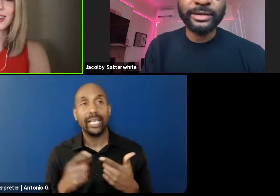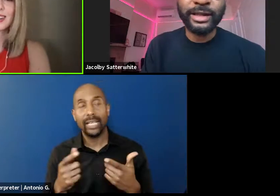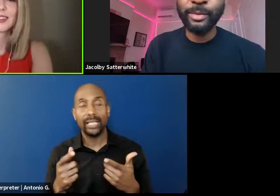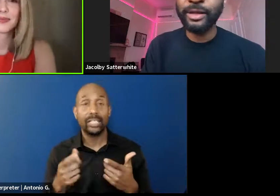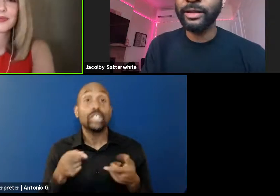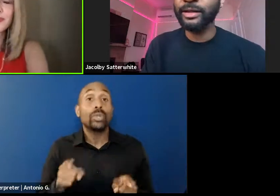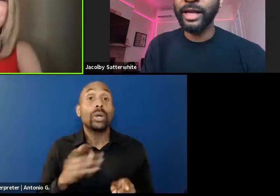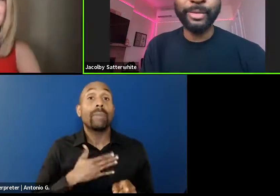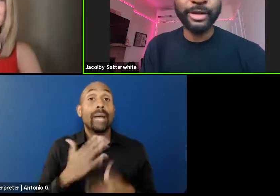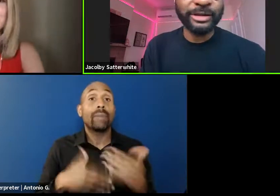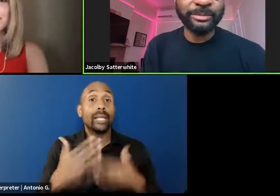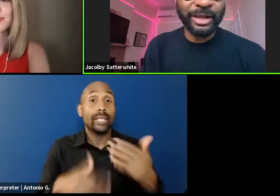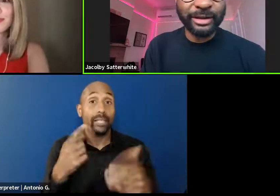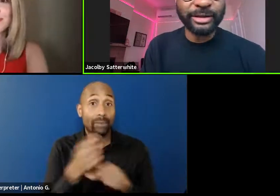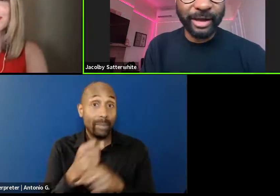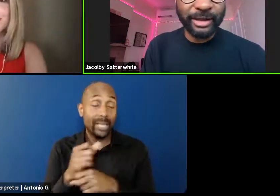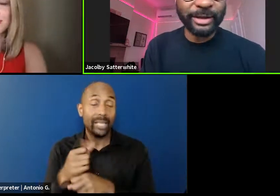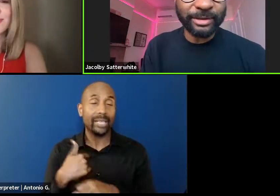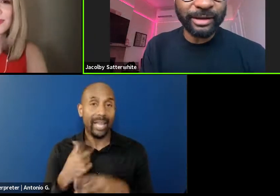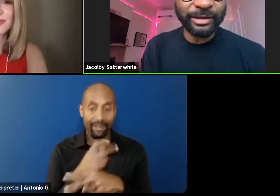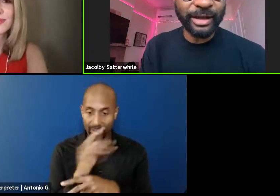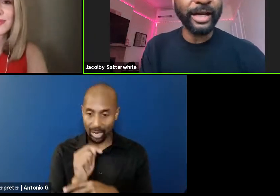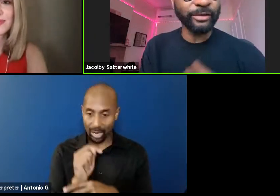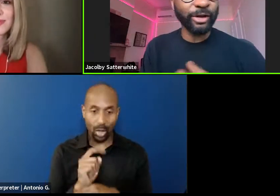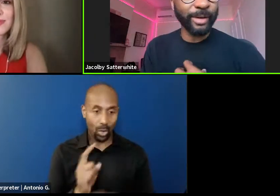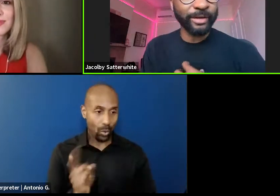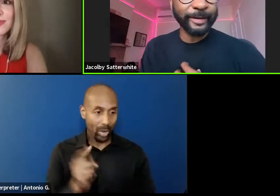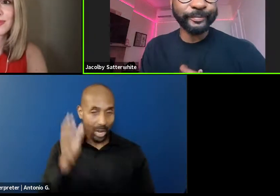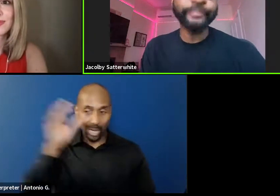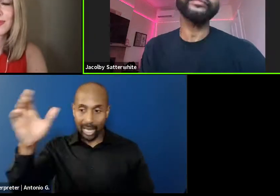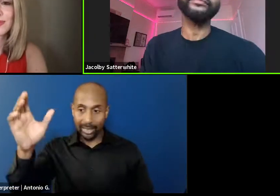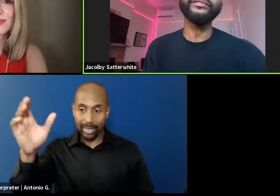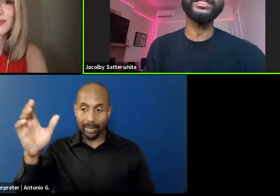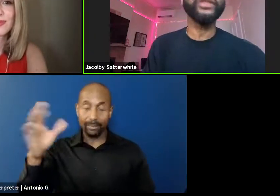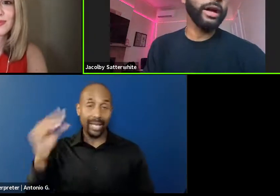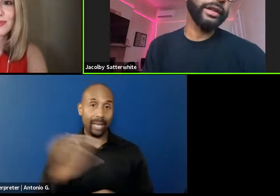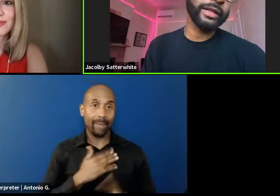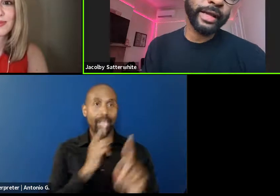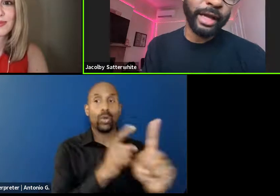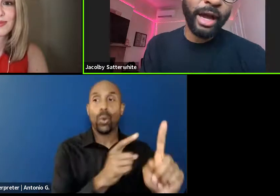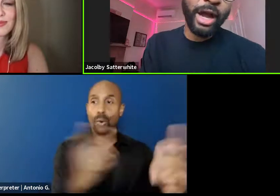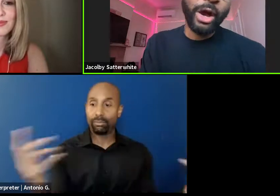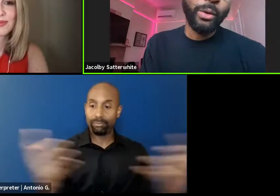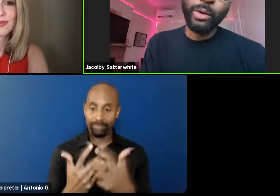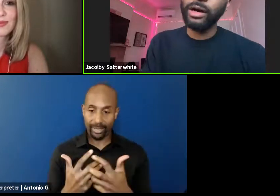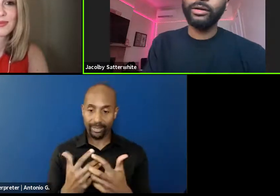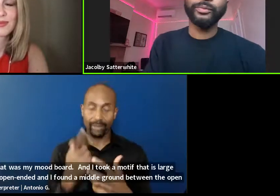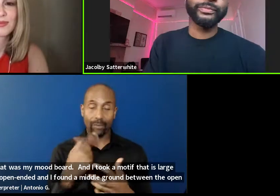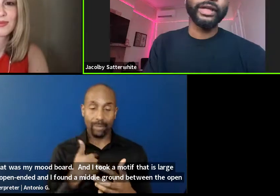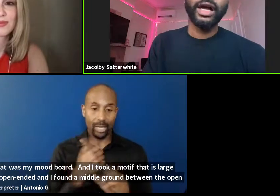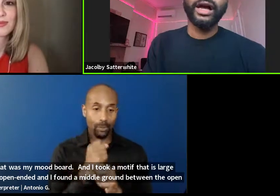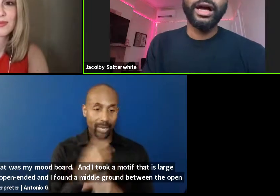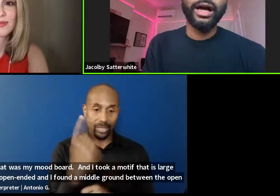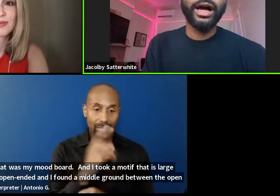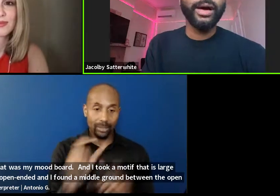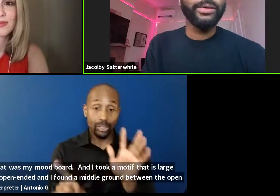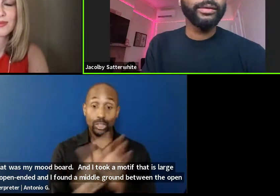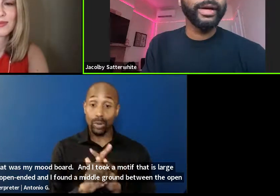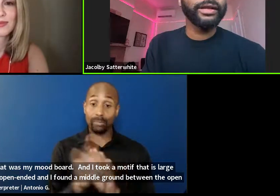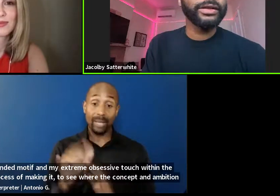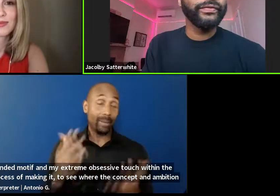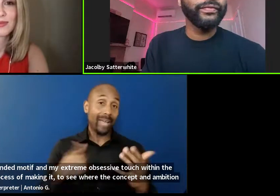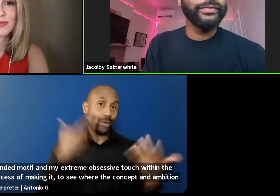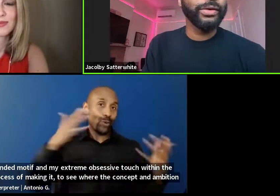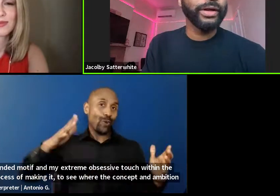does the concept and the ambition meet to make something that I don't know about yet. So I thought like, well, I